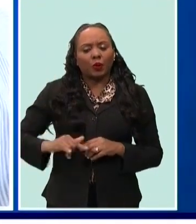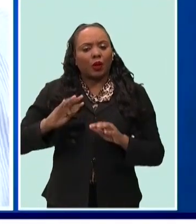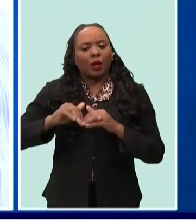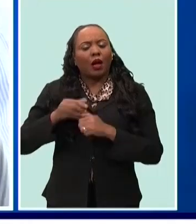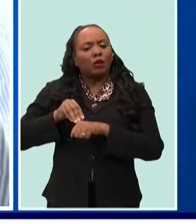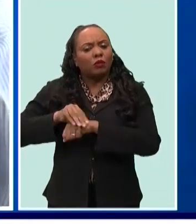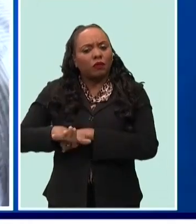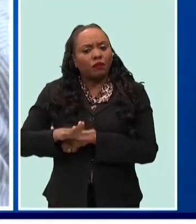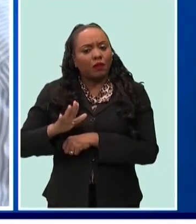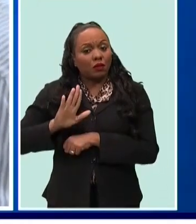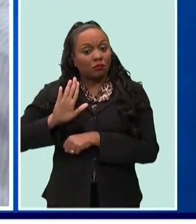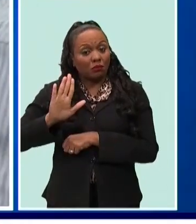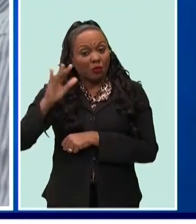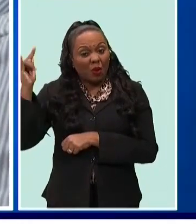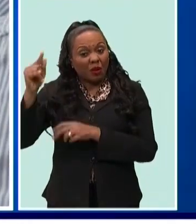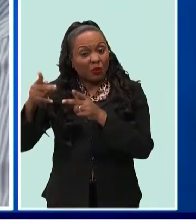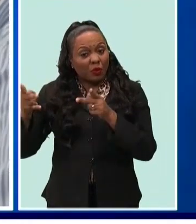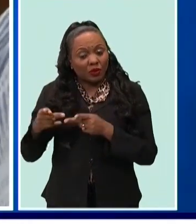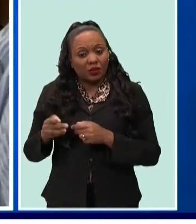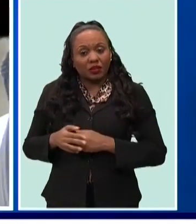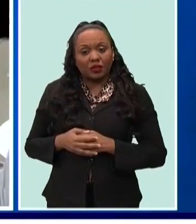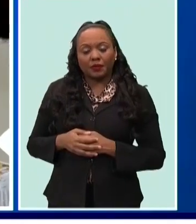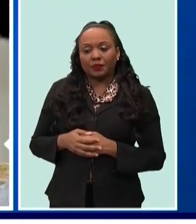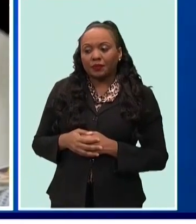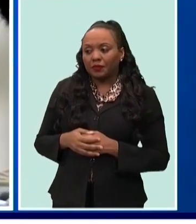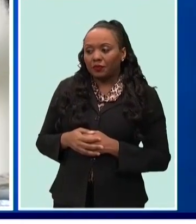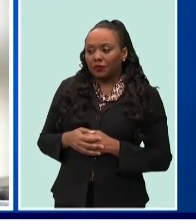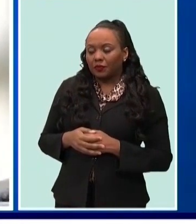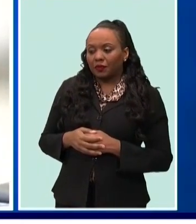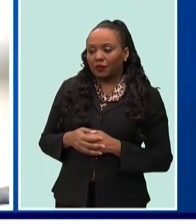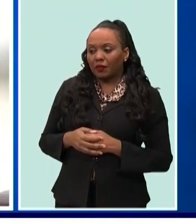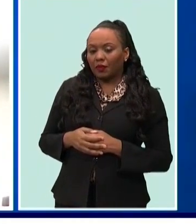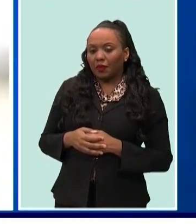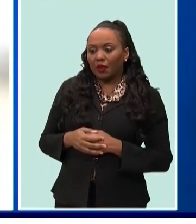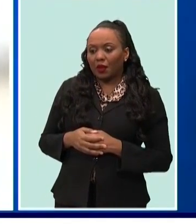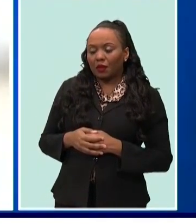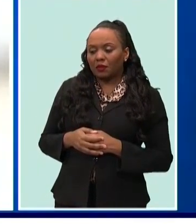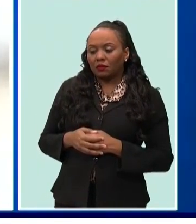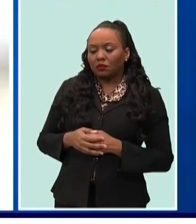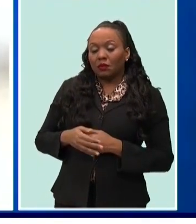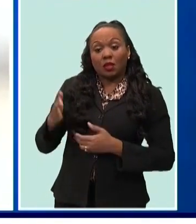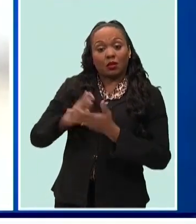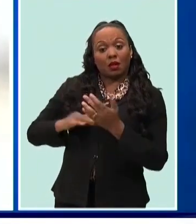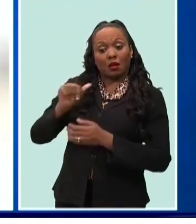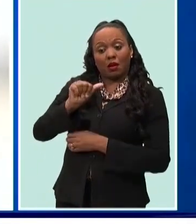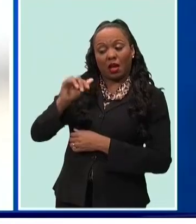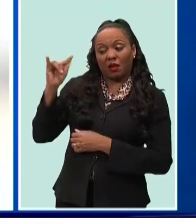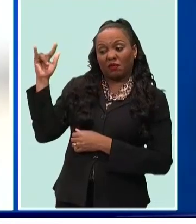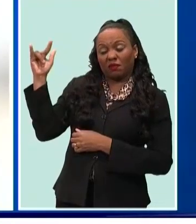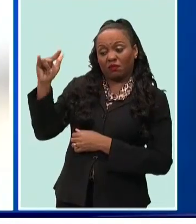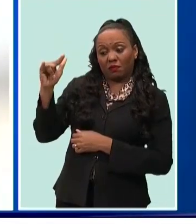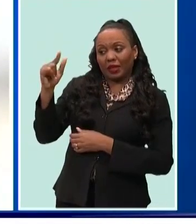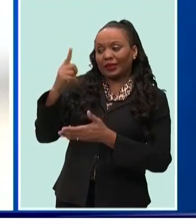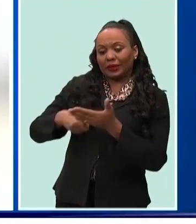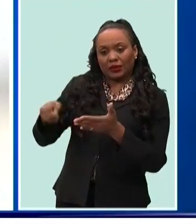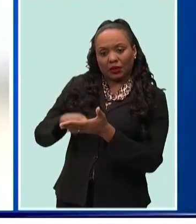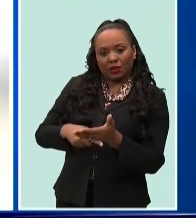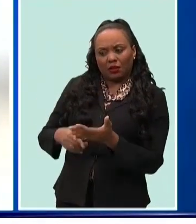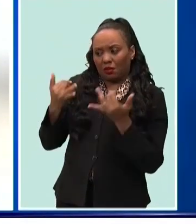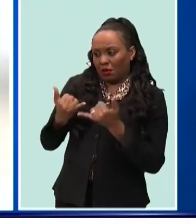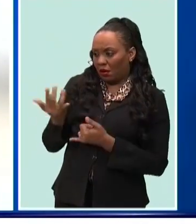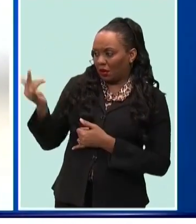the Grantley Adams International Airport? As a result of the grounded flights, we had some American Airlines flights that were cancelled. We actually still have an aircraft